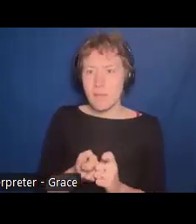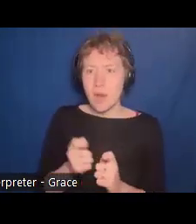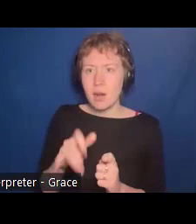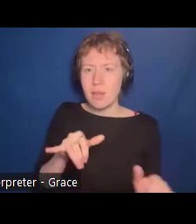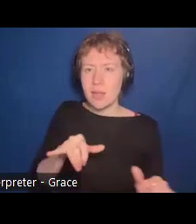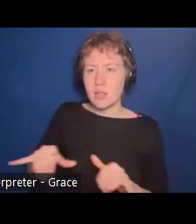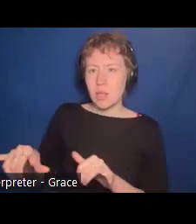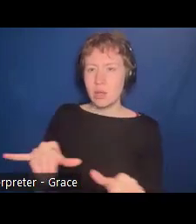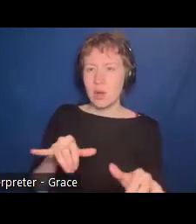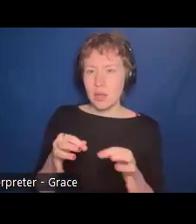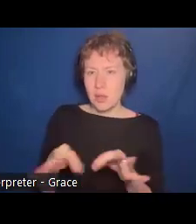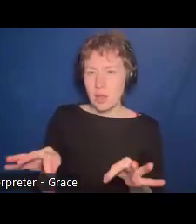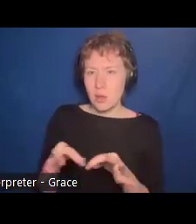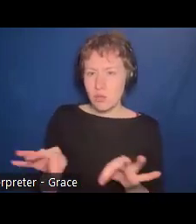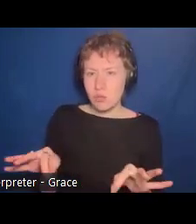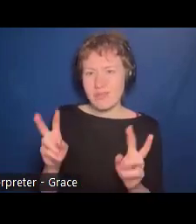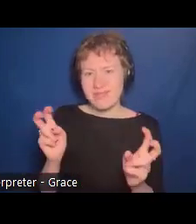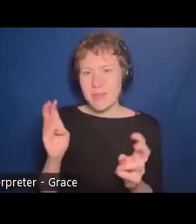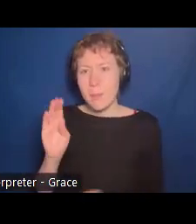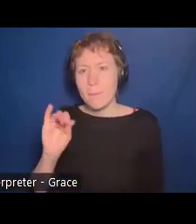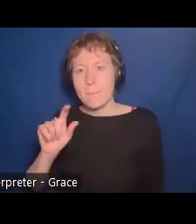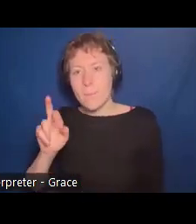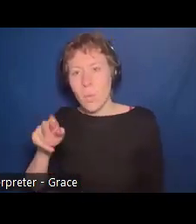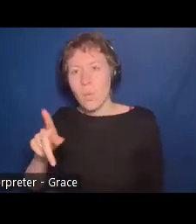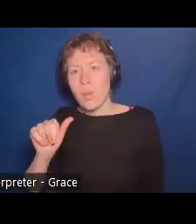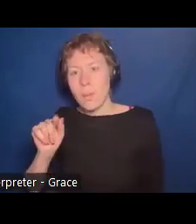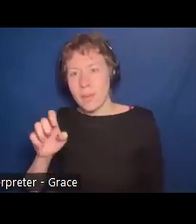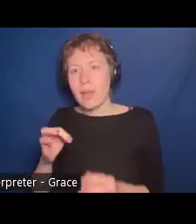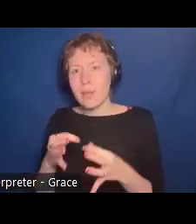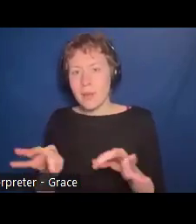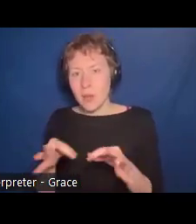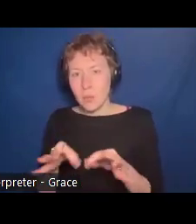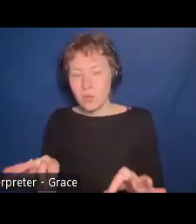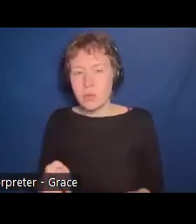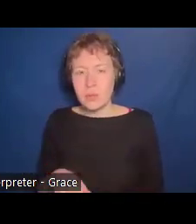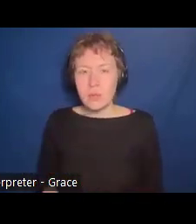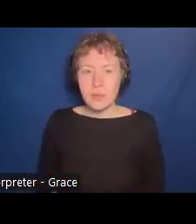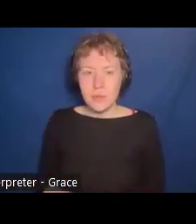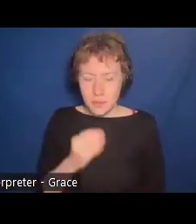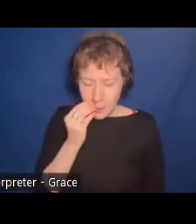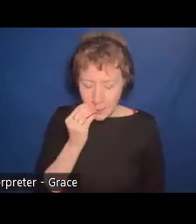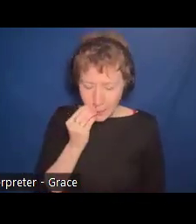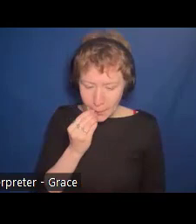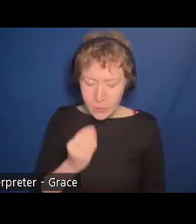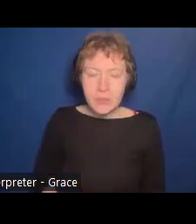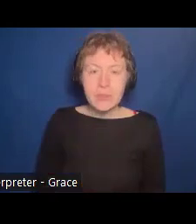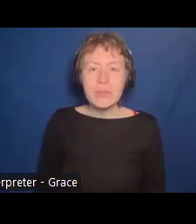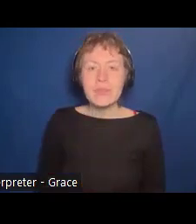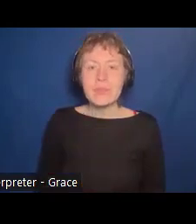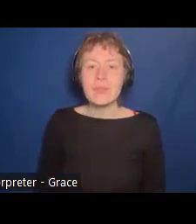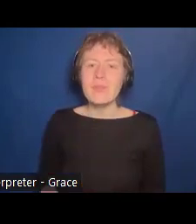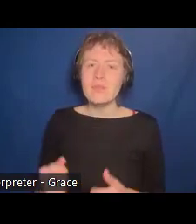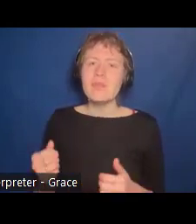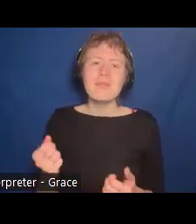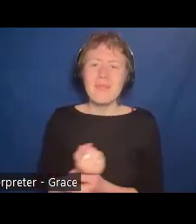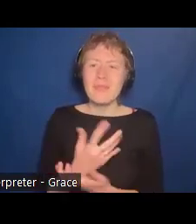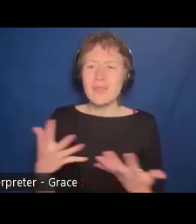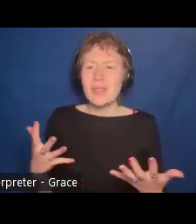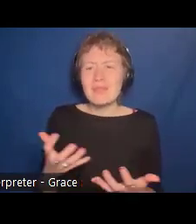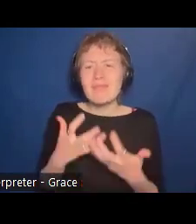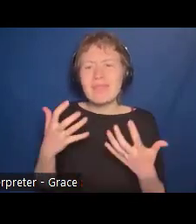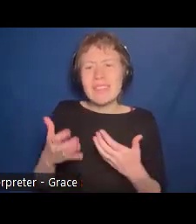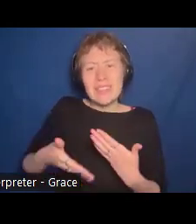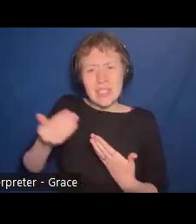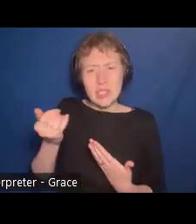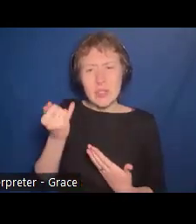standardized language or that boilerplate language. Things are much, much easier if the boilerplate language is left